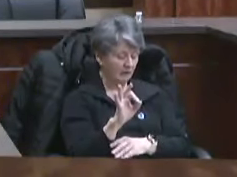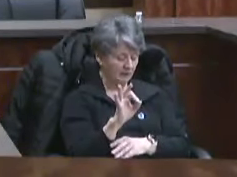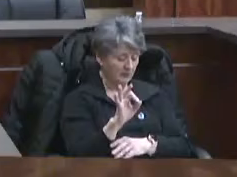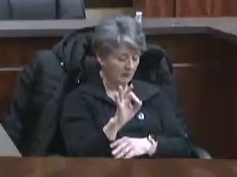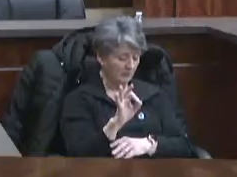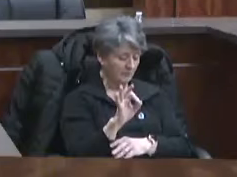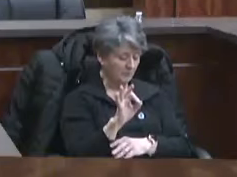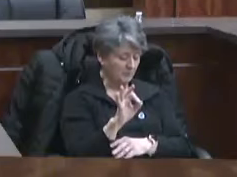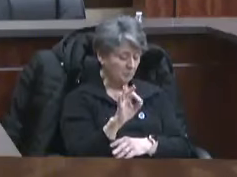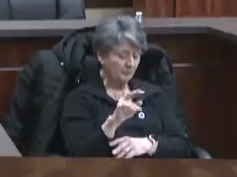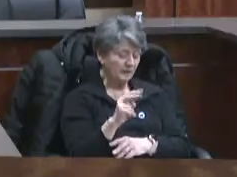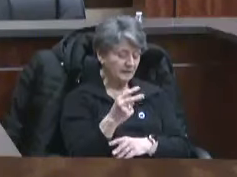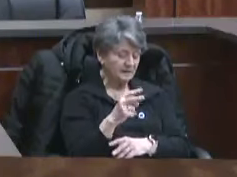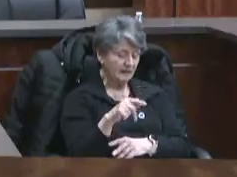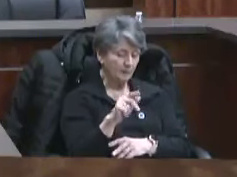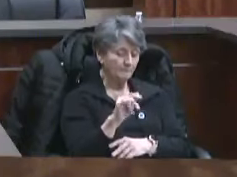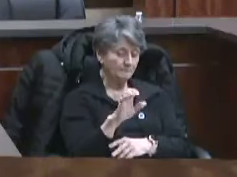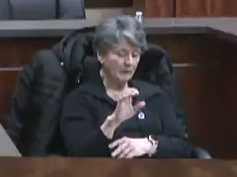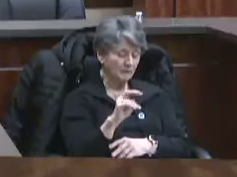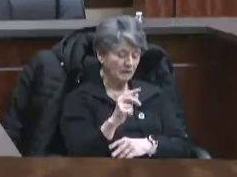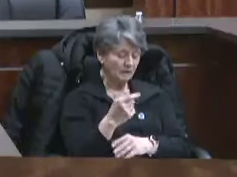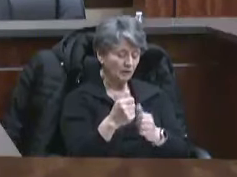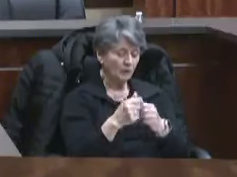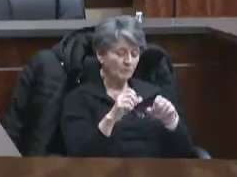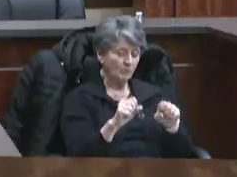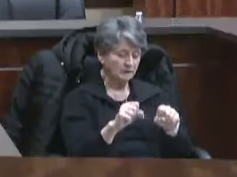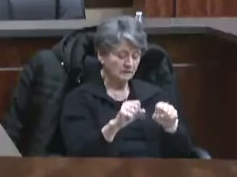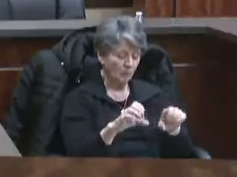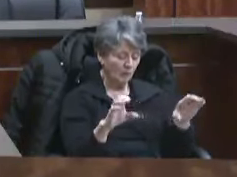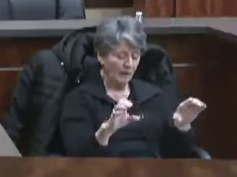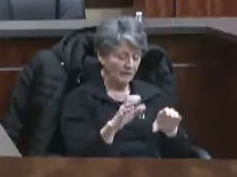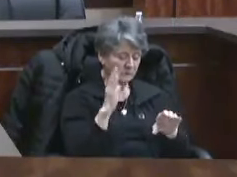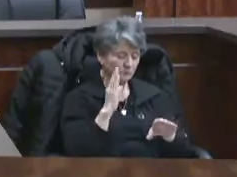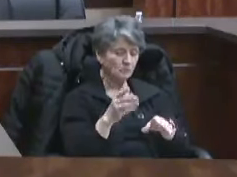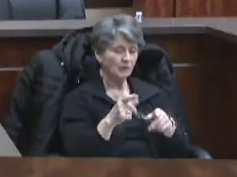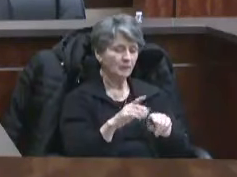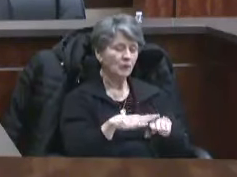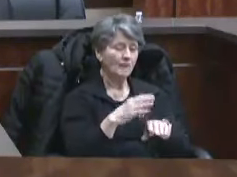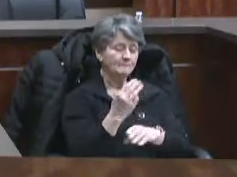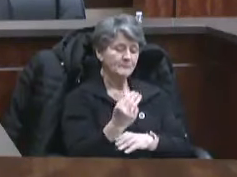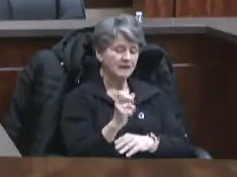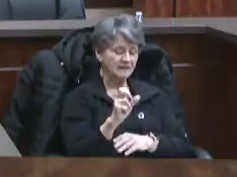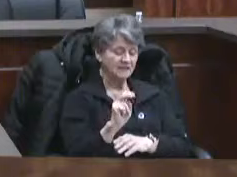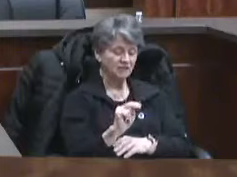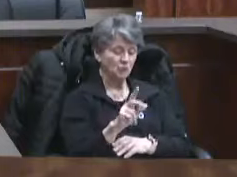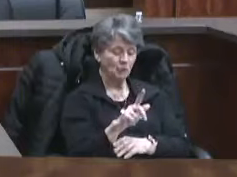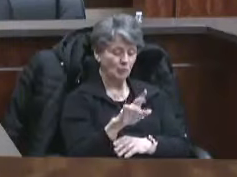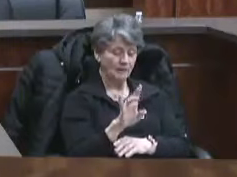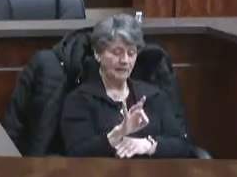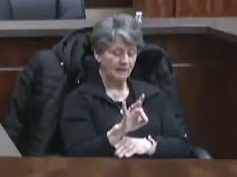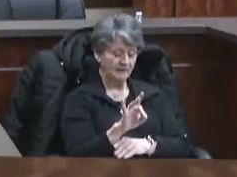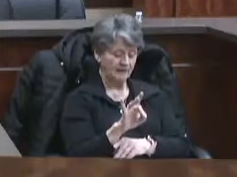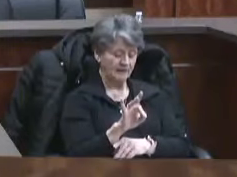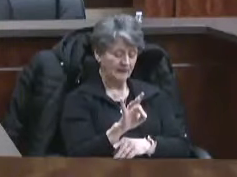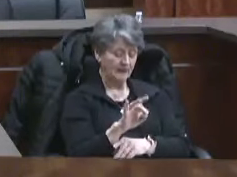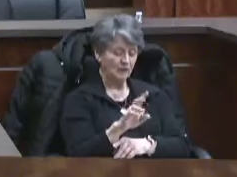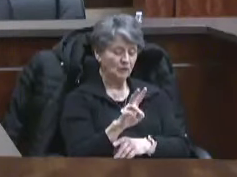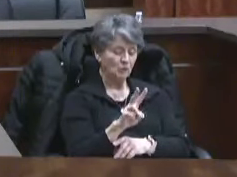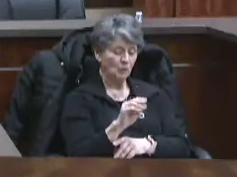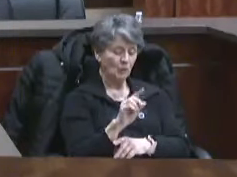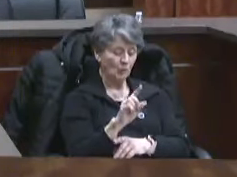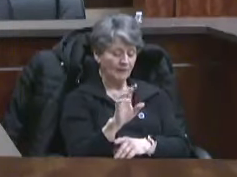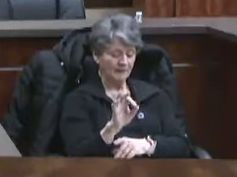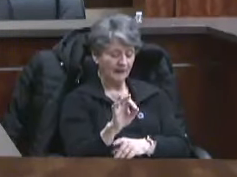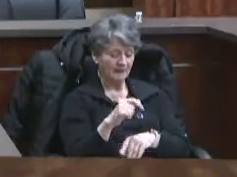7:39. A second public hearing with possible action will be held on Monday, January 28th, 2019